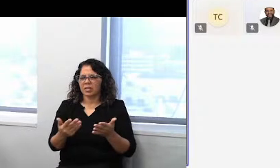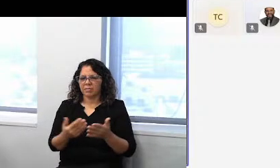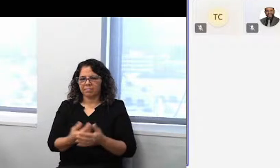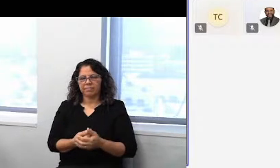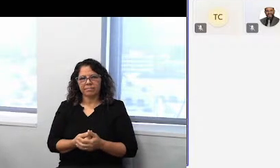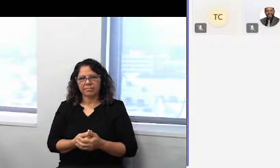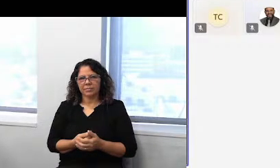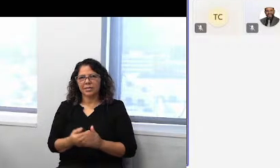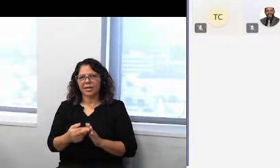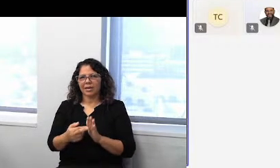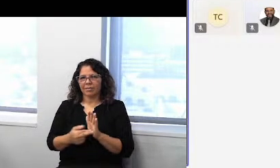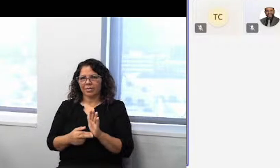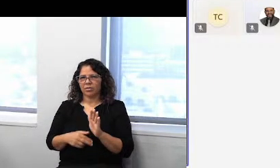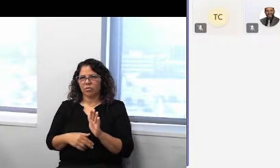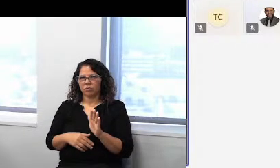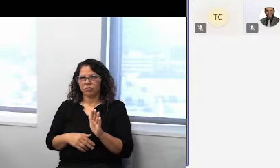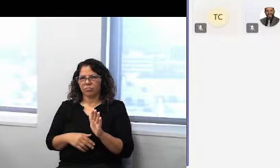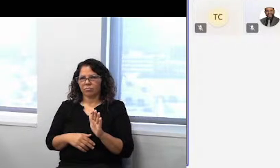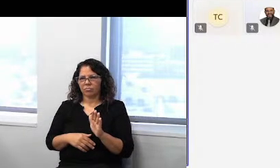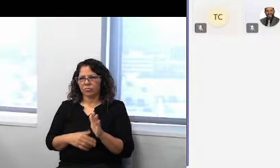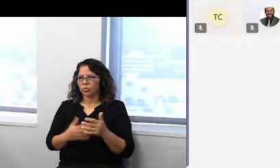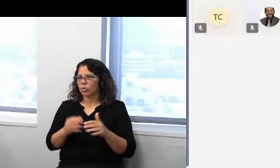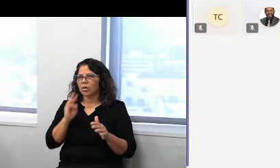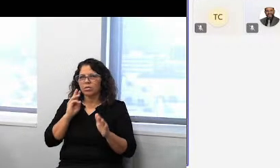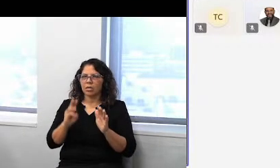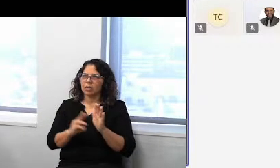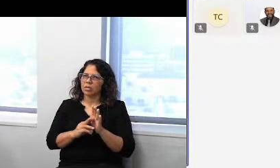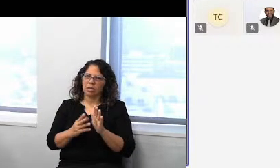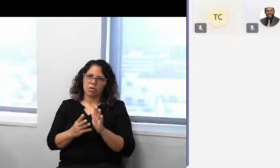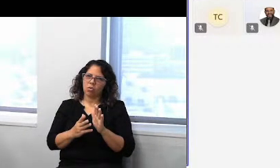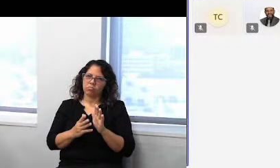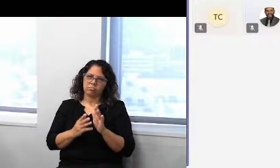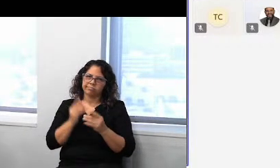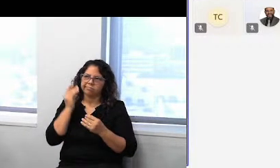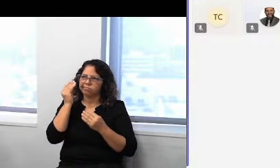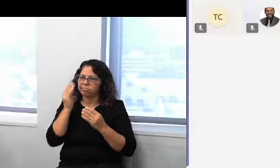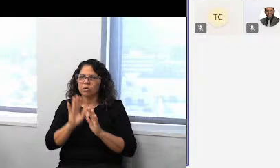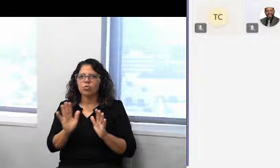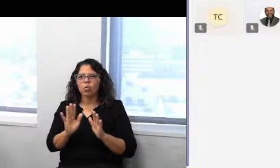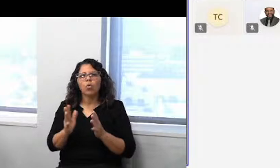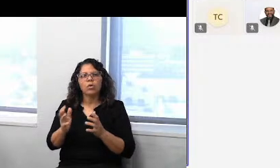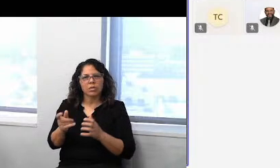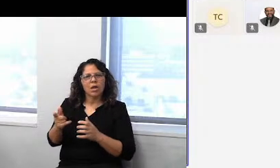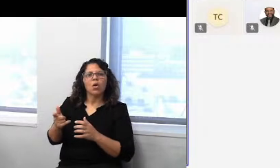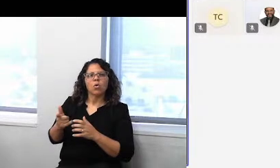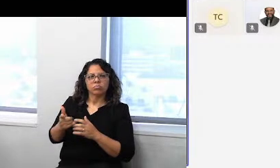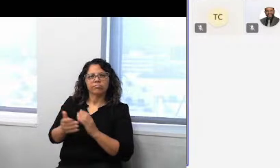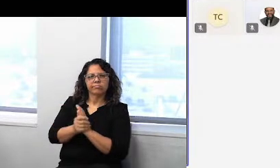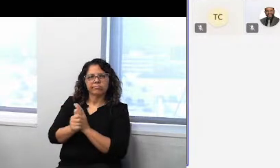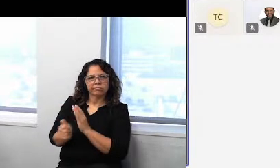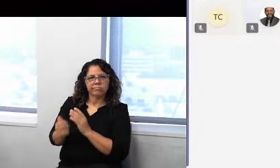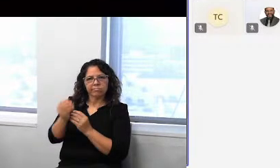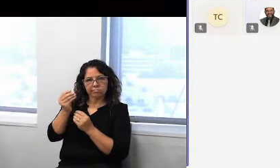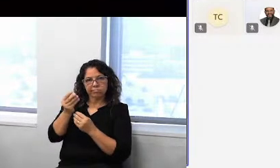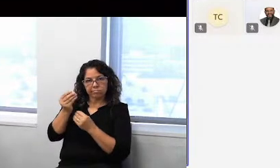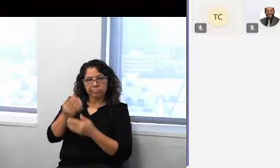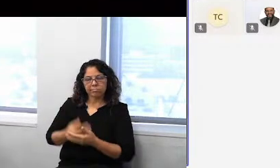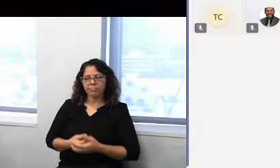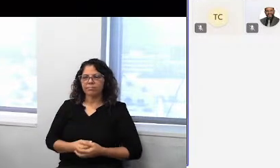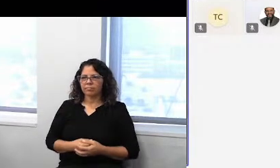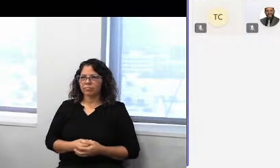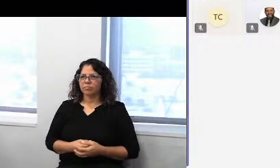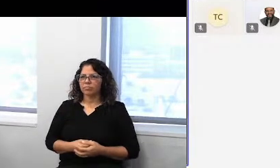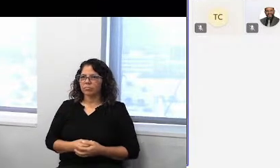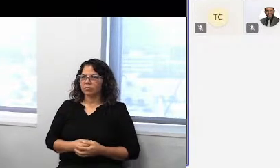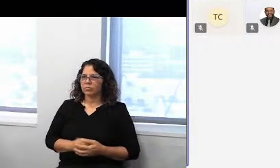knowledge and expertise. Go ahead, sir. So I'm going to repeat the question back to you. Yes, sir. Right?